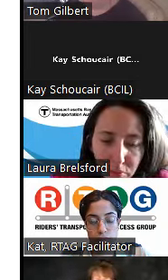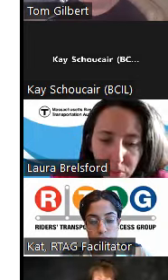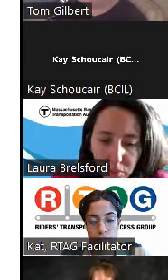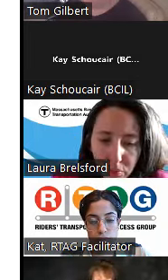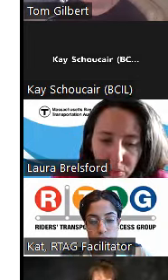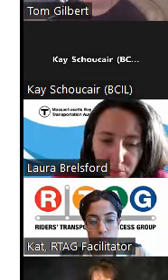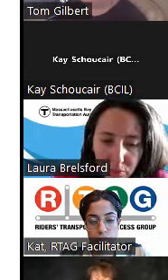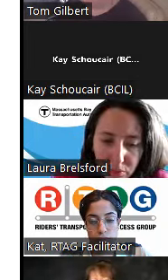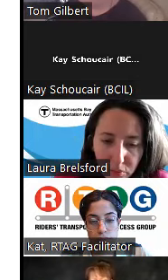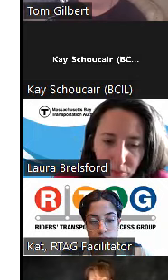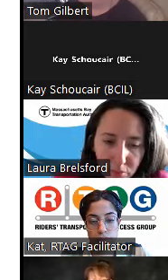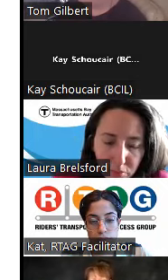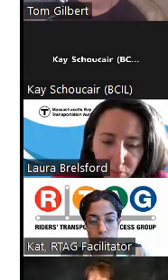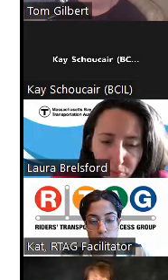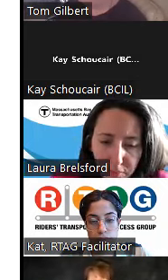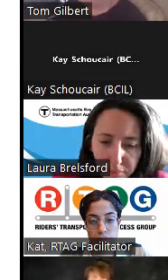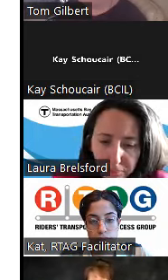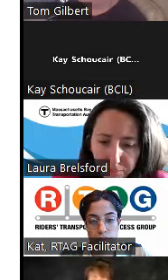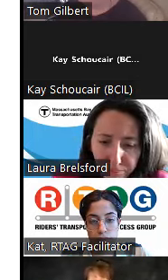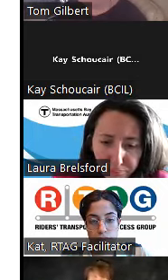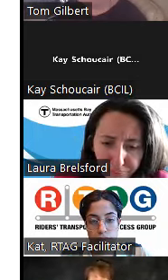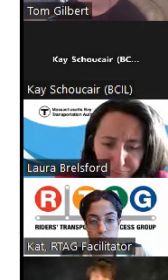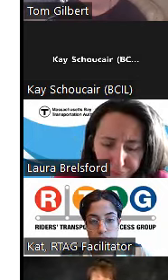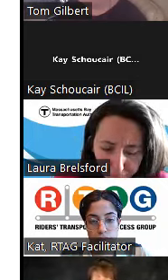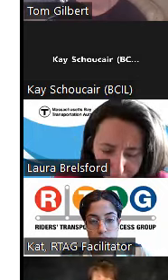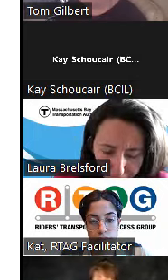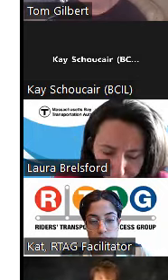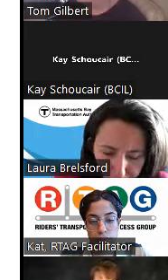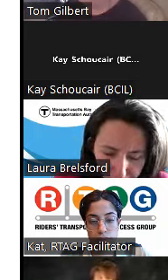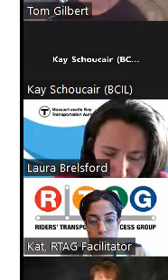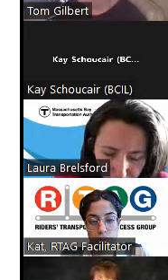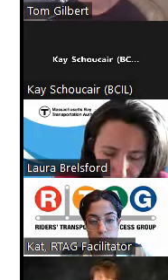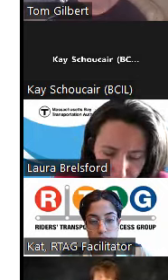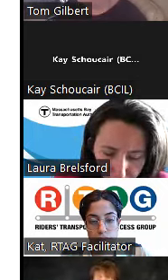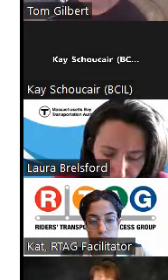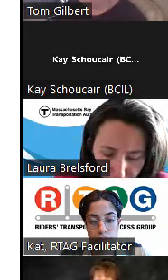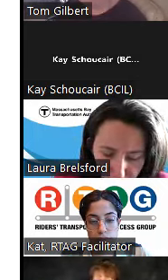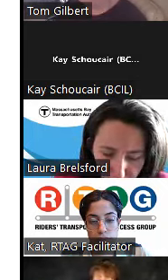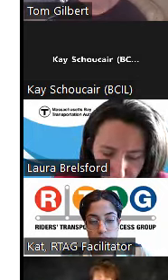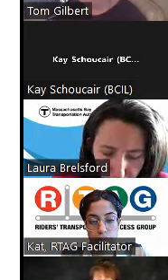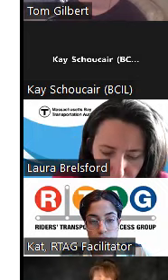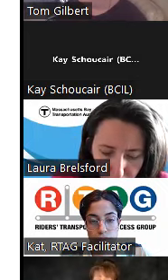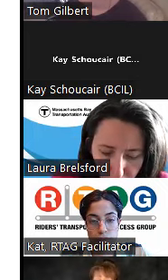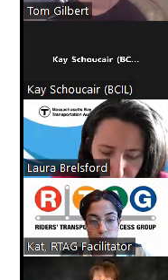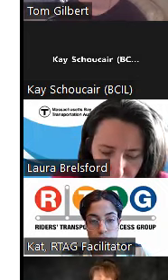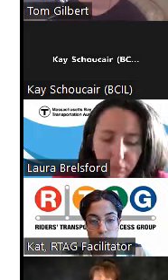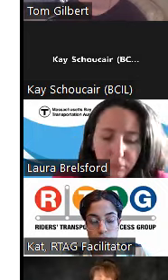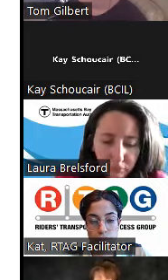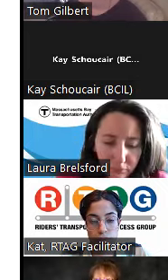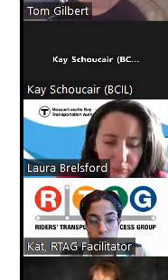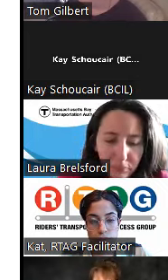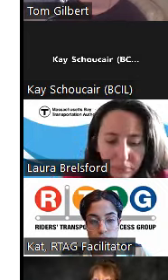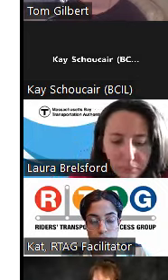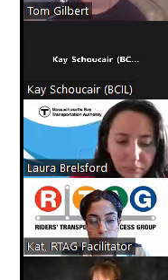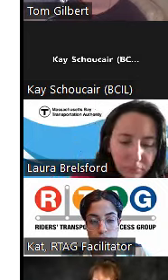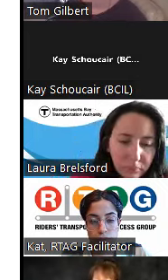car that I got on, that once I got on the train, the inside doors were double doors. And